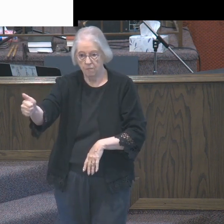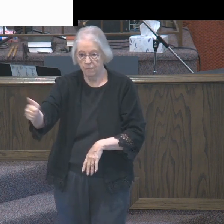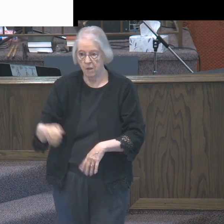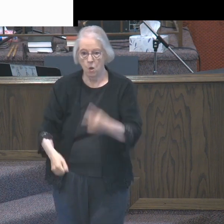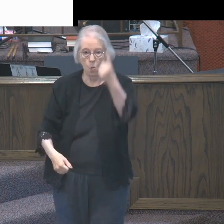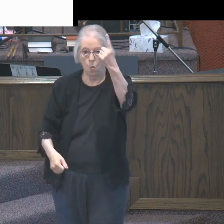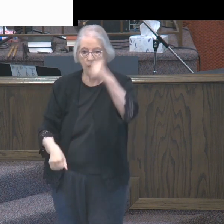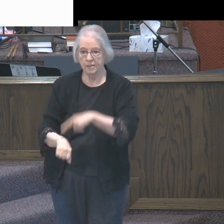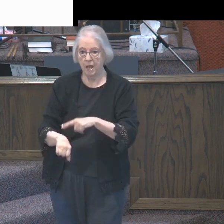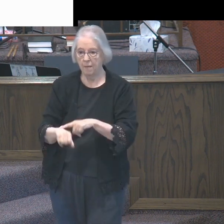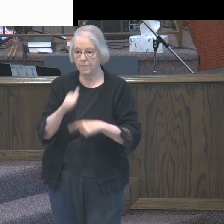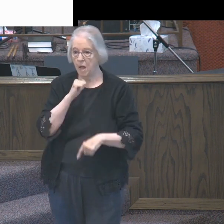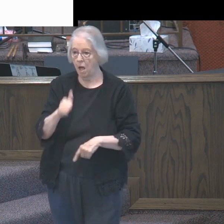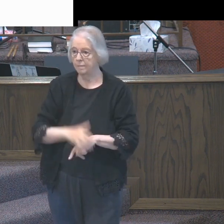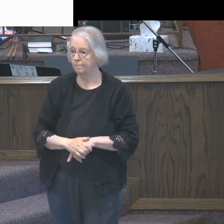one.